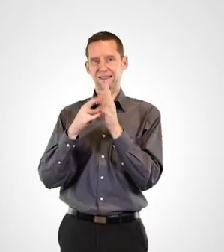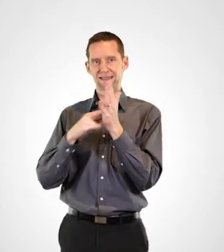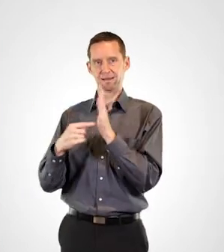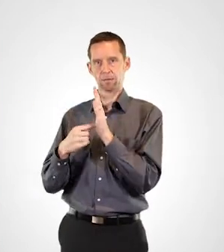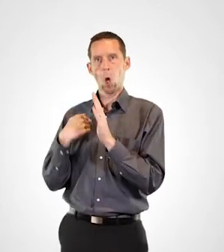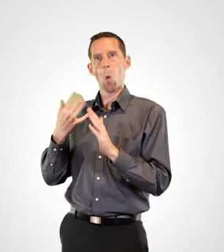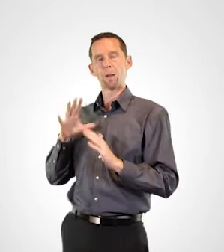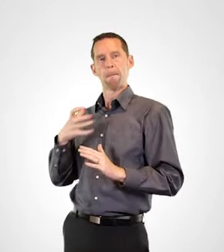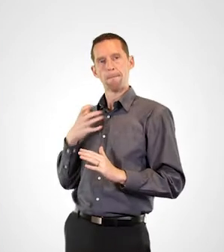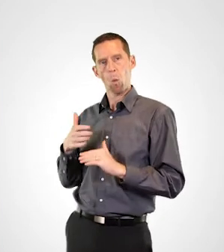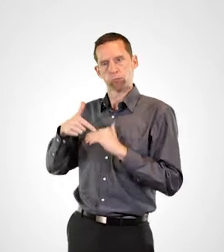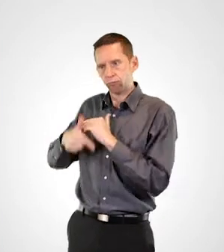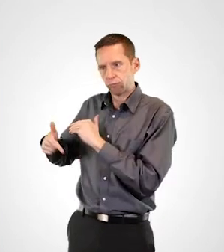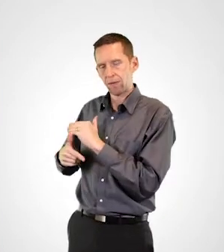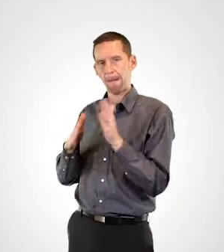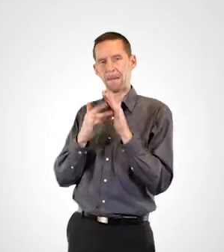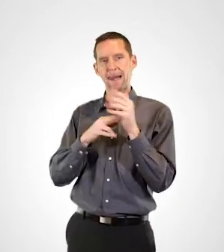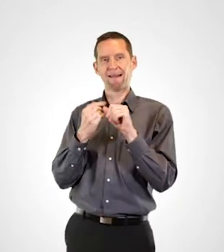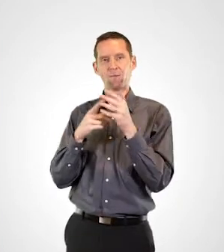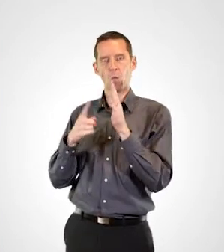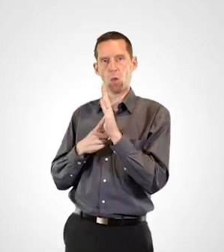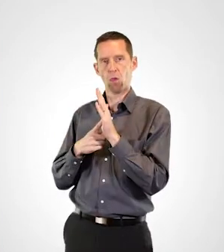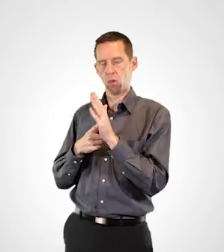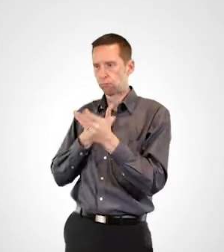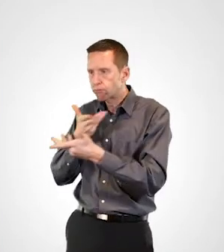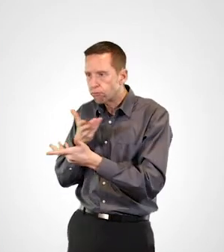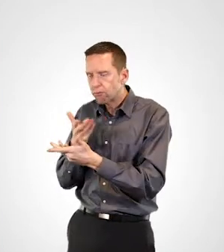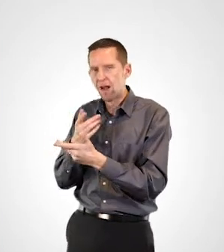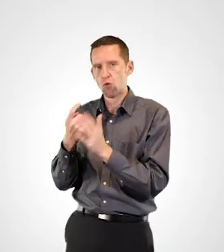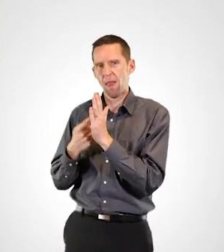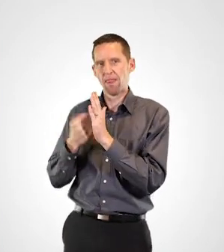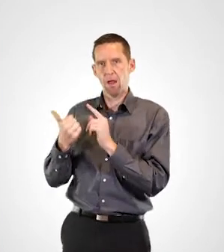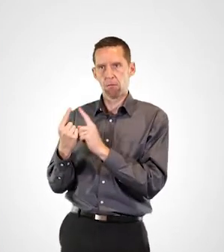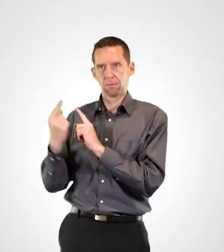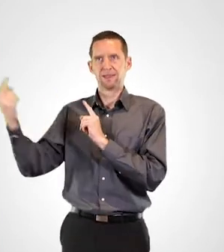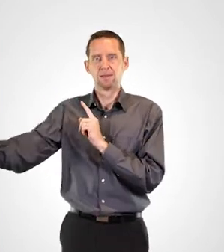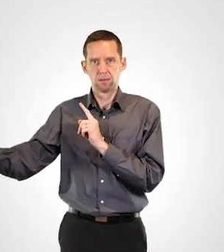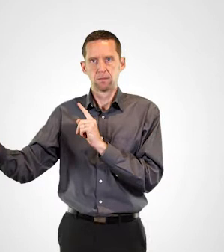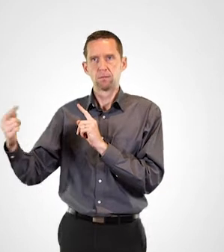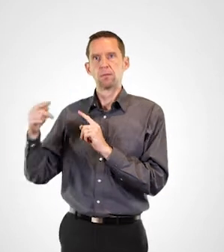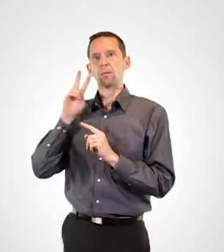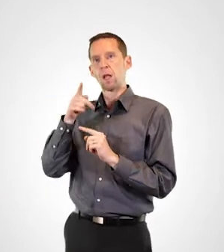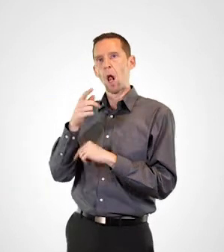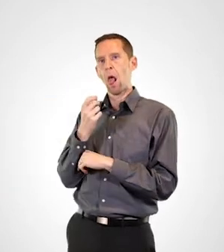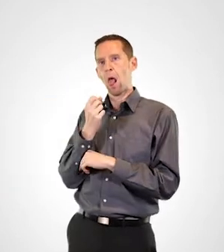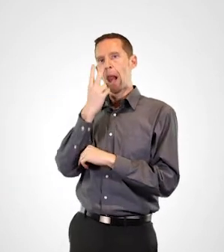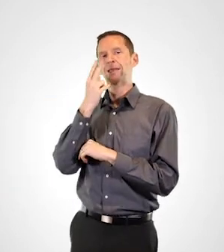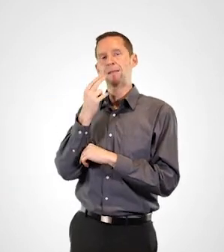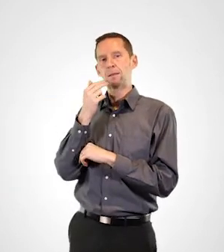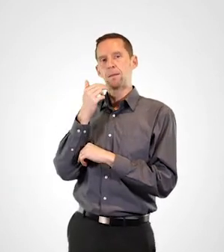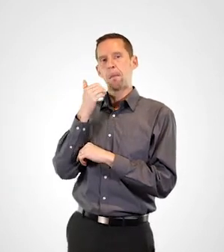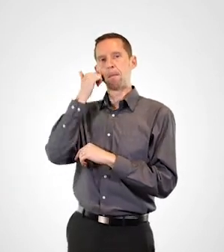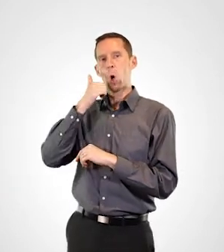meaningful speech and not so much distant speech. And in fact, with most kiddies, we're seeing a lot of meaningful speech here. That's the light purple